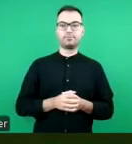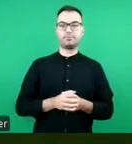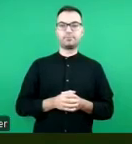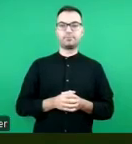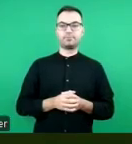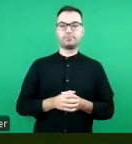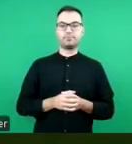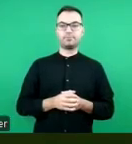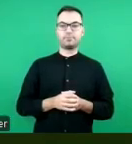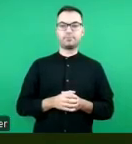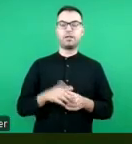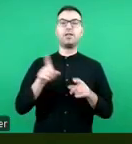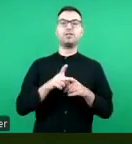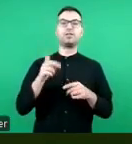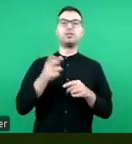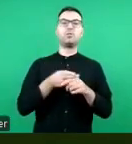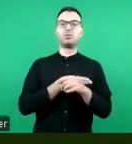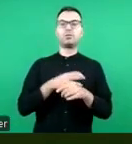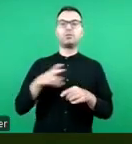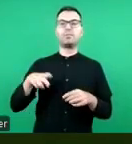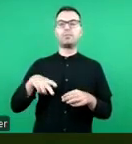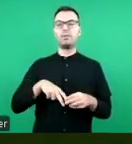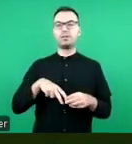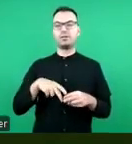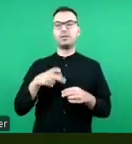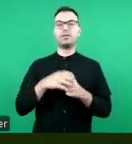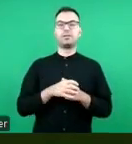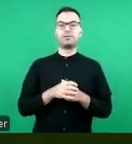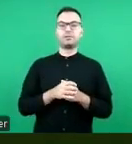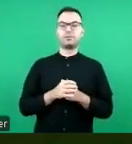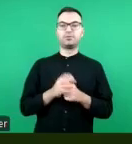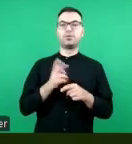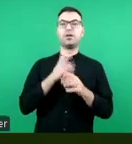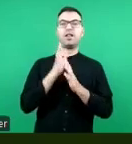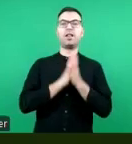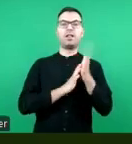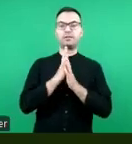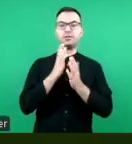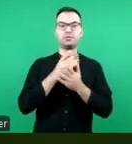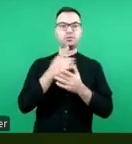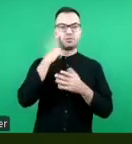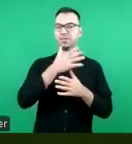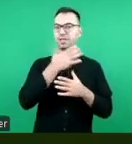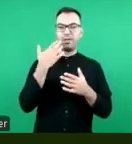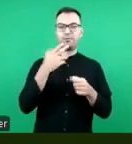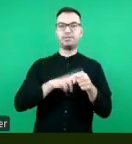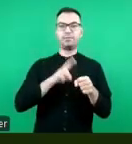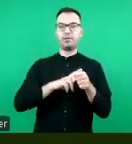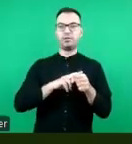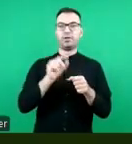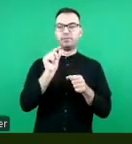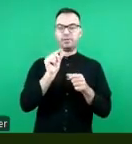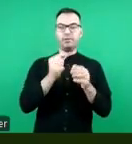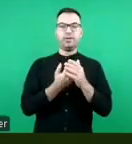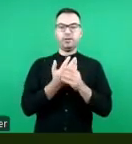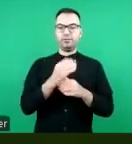enterprises, state forestry enterprises, who technically have no more adult spruce in the whole, let's